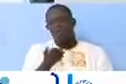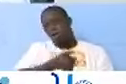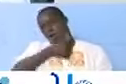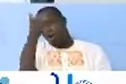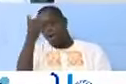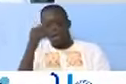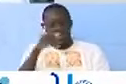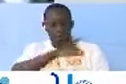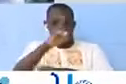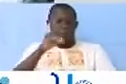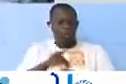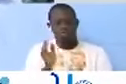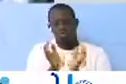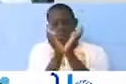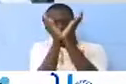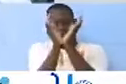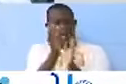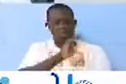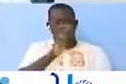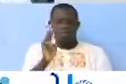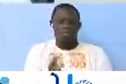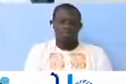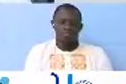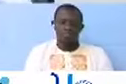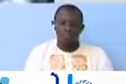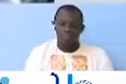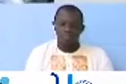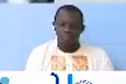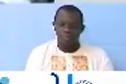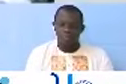nowhere comparable. Because for another fun,